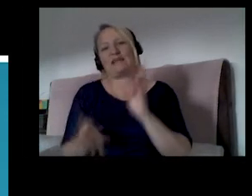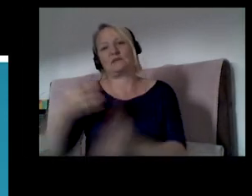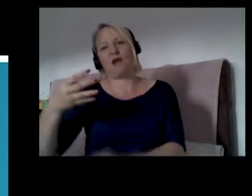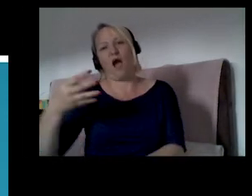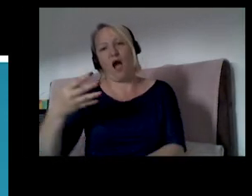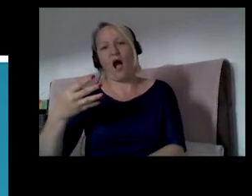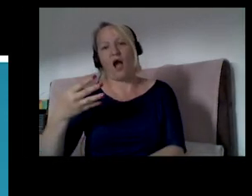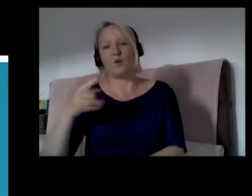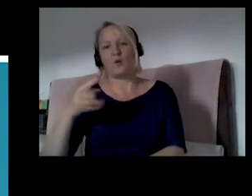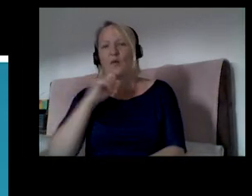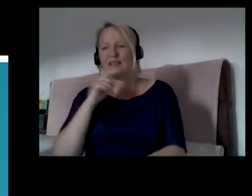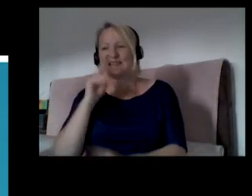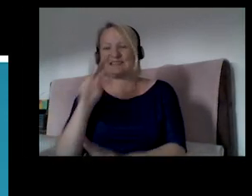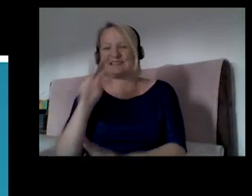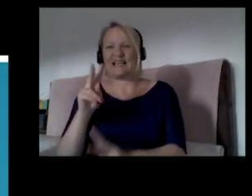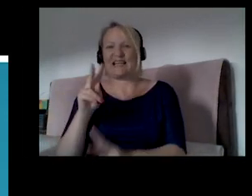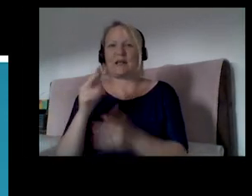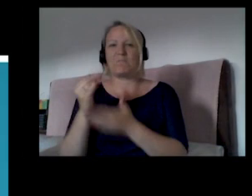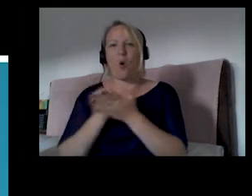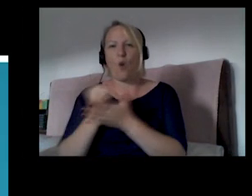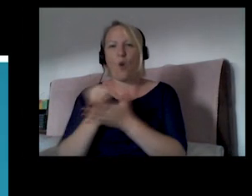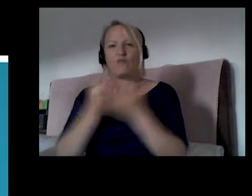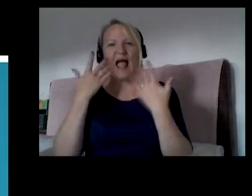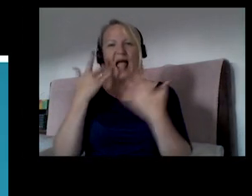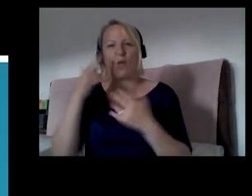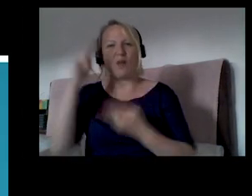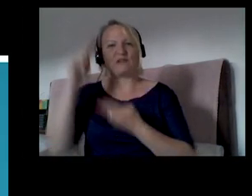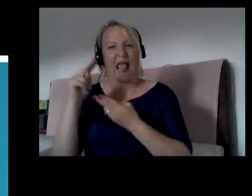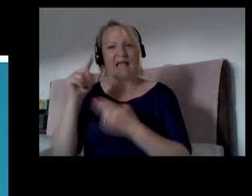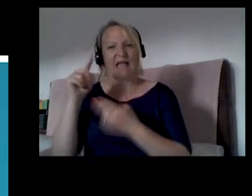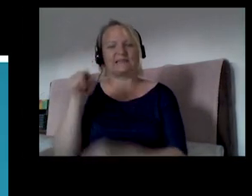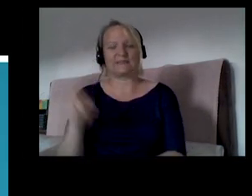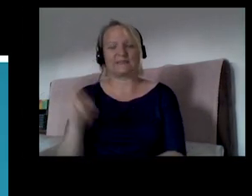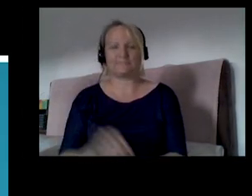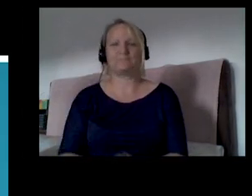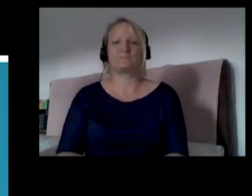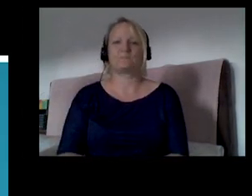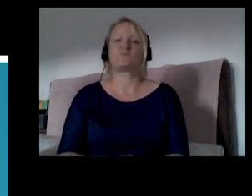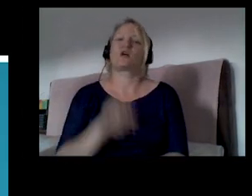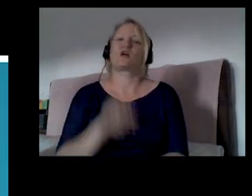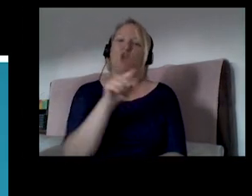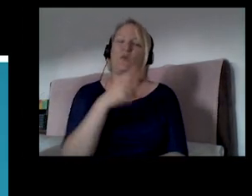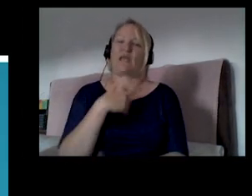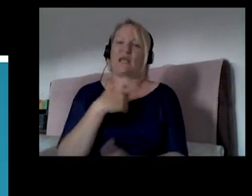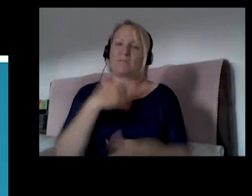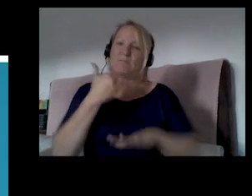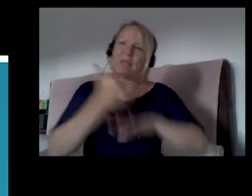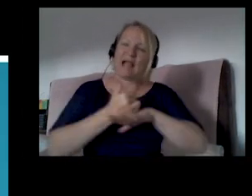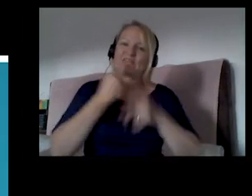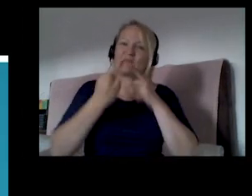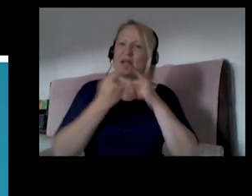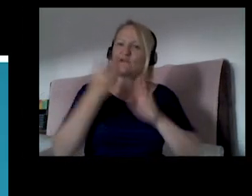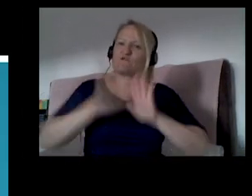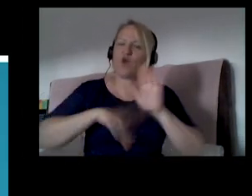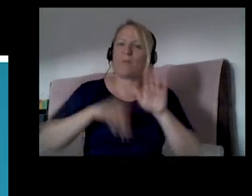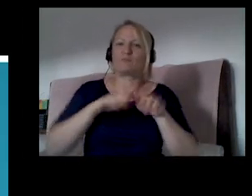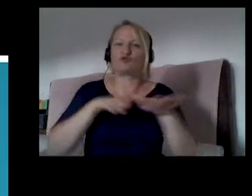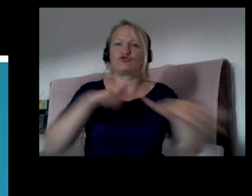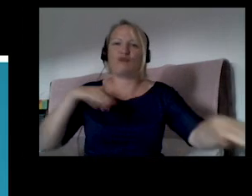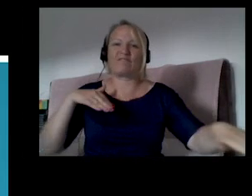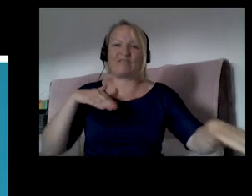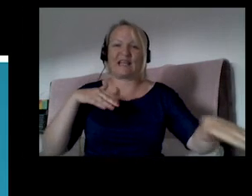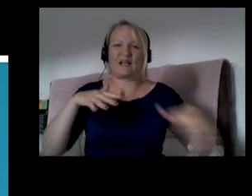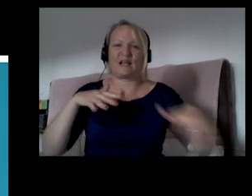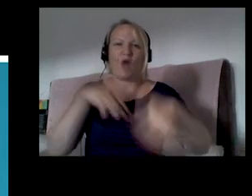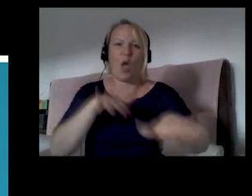The remaining 9 are predicted to experience poorer air quality once the route is open. Our air quality assessments are based